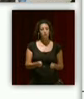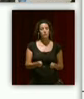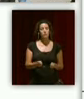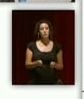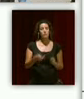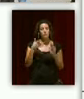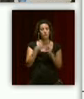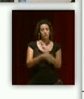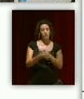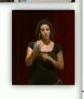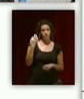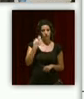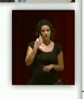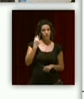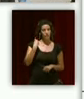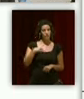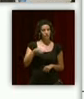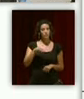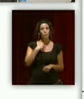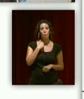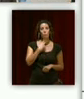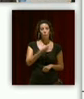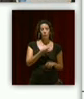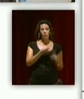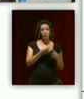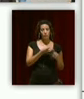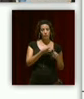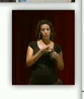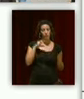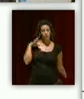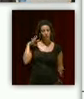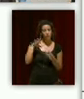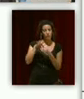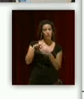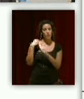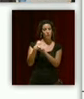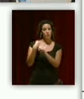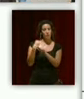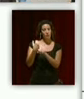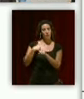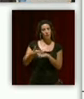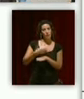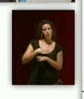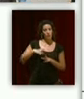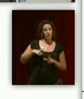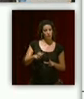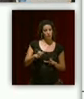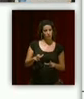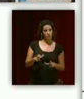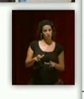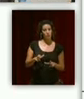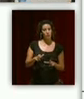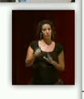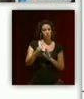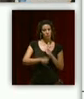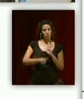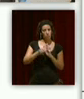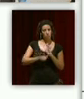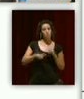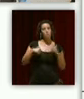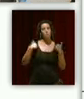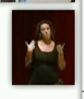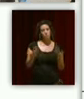And in the allocation stage, we allocate that voice command to the